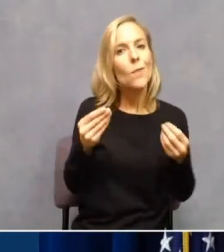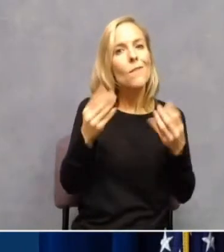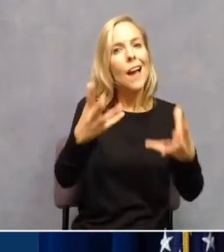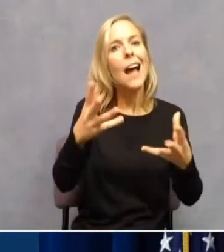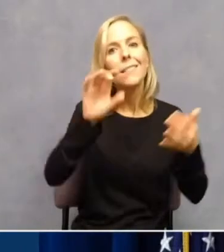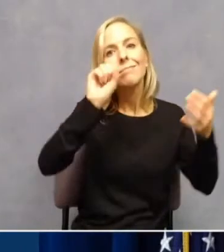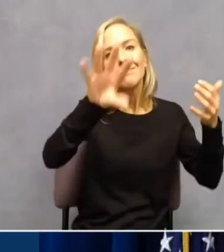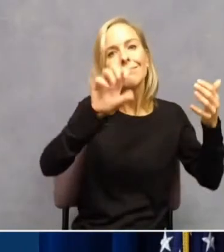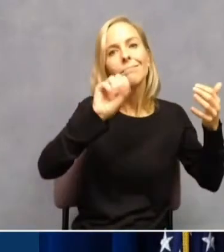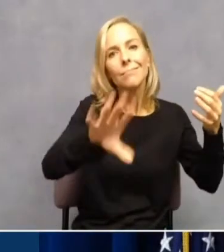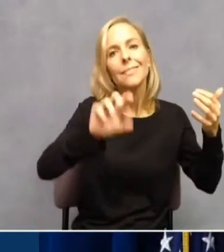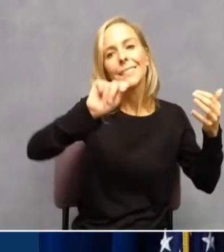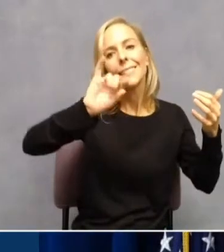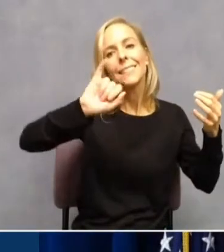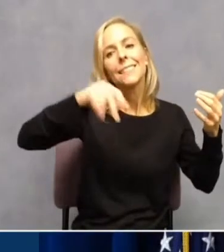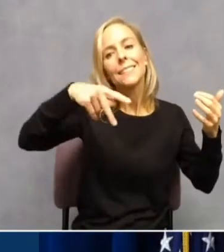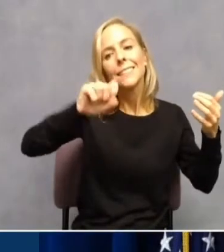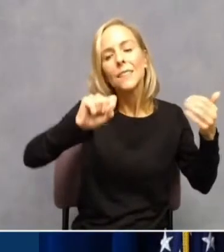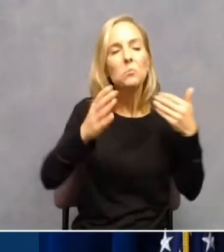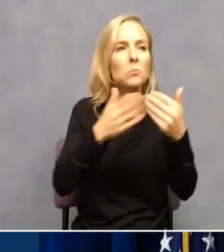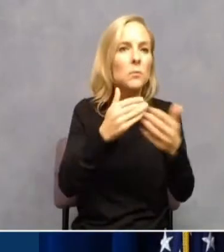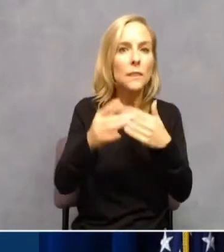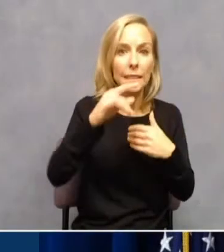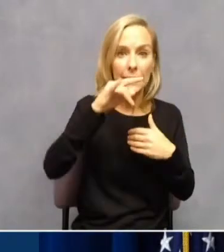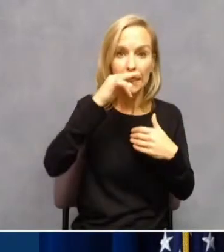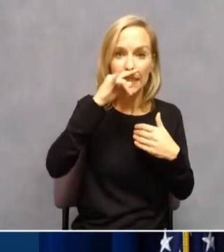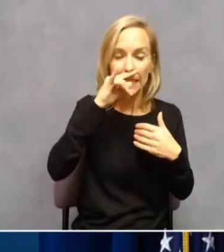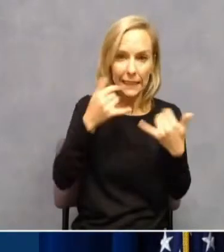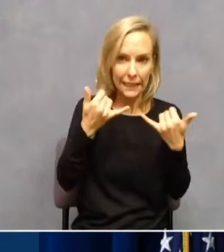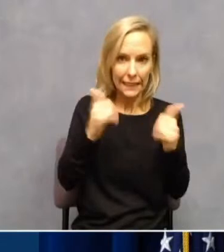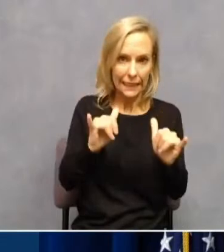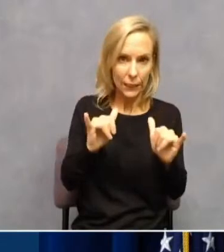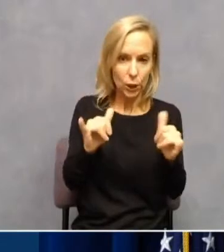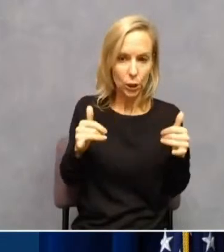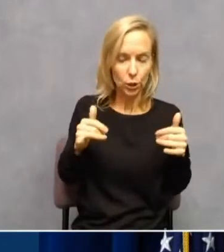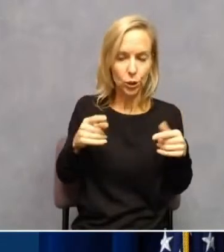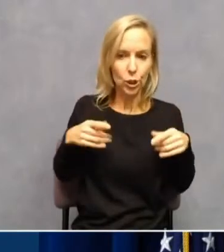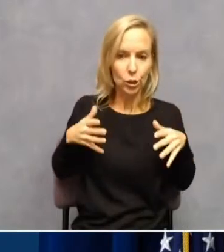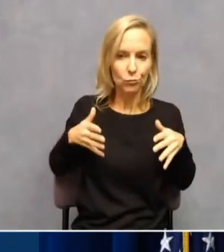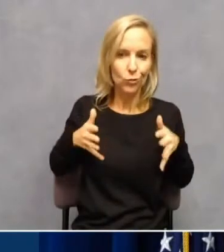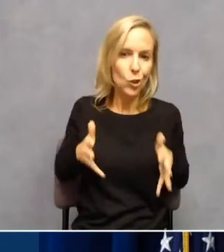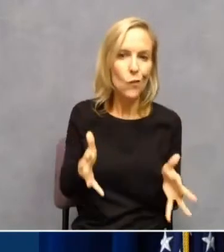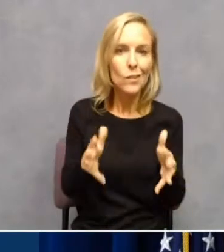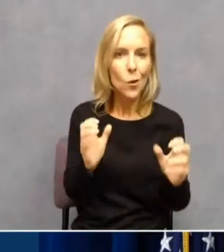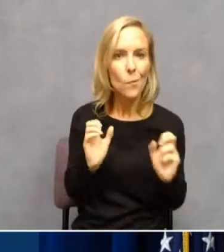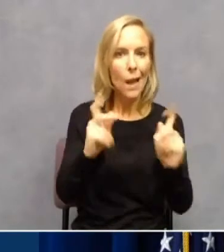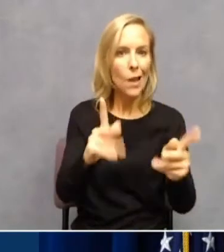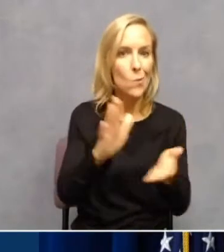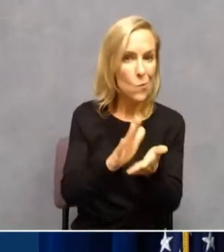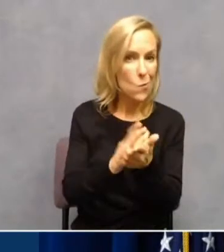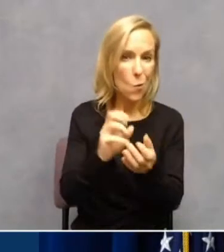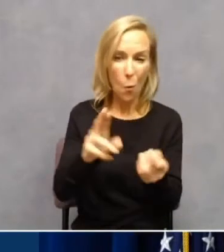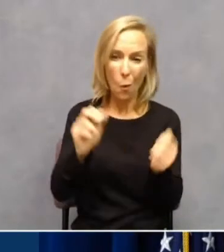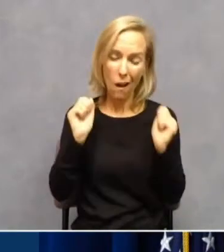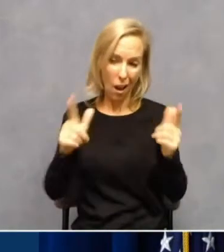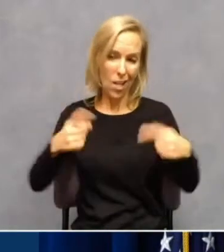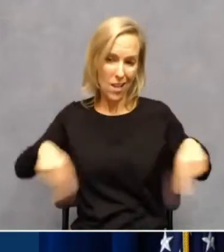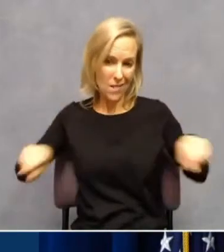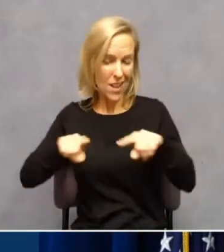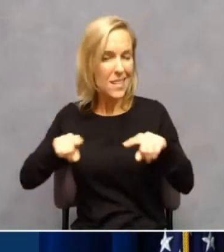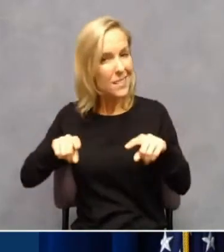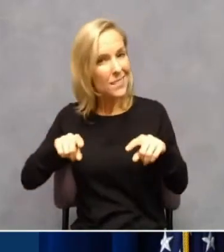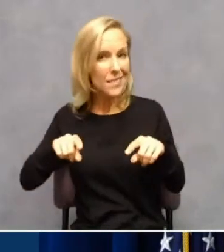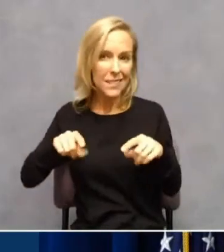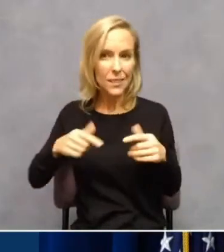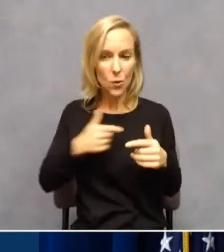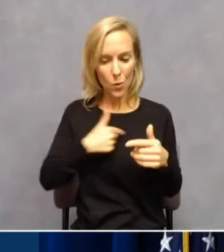that's for kids that are still nervous about going back to school, or all of us, especially given the length of time that we've been dealing